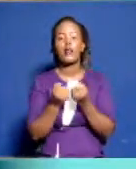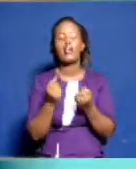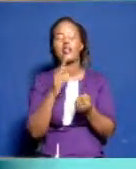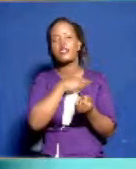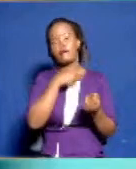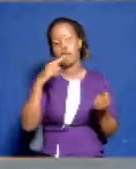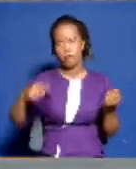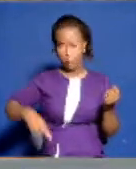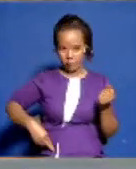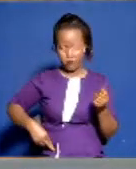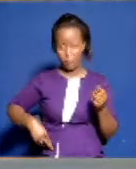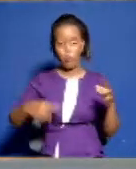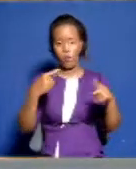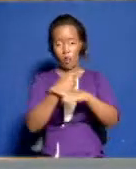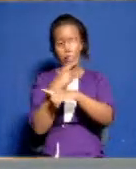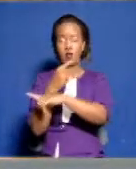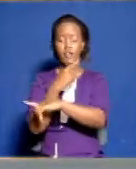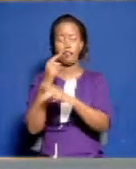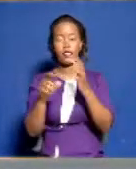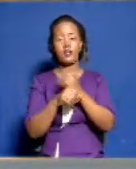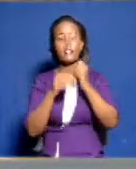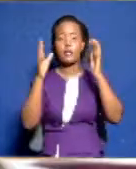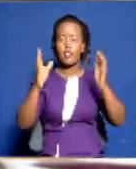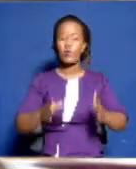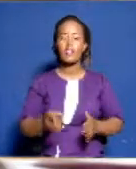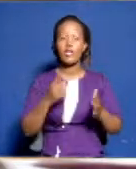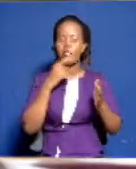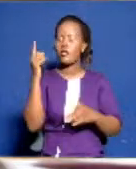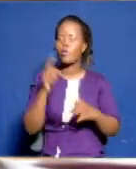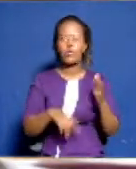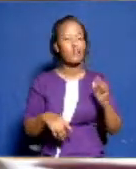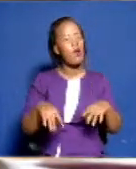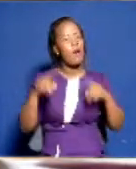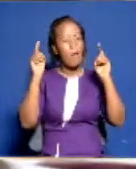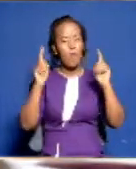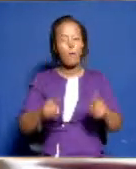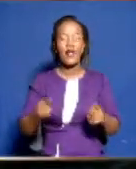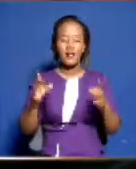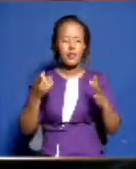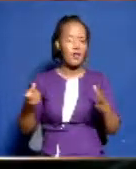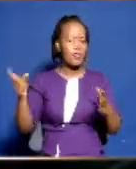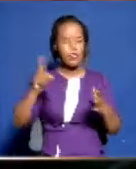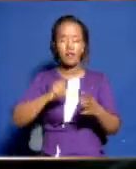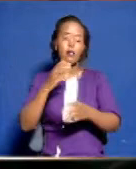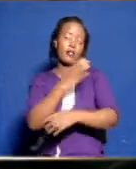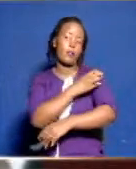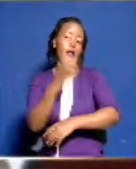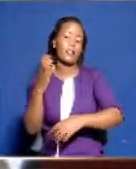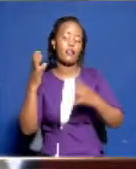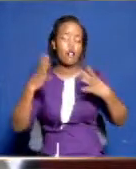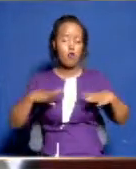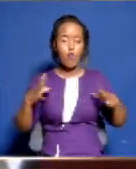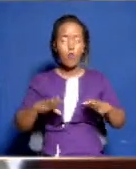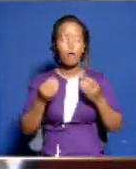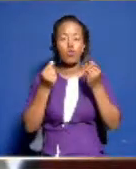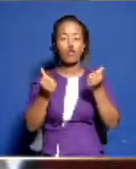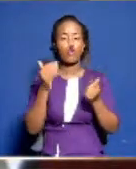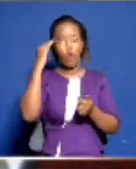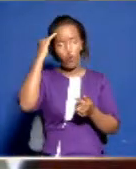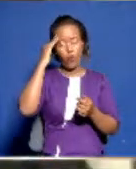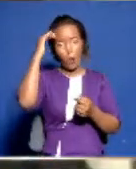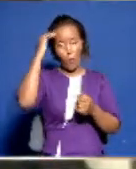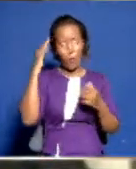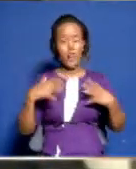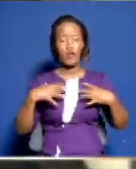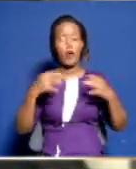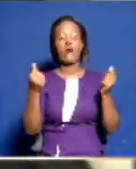leaders, various stakeholders said there is need to increase capacity of residents to deal with mental health challenges.